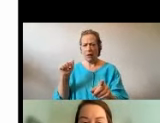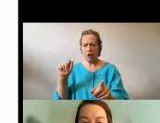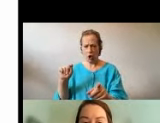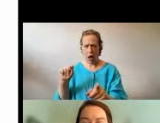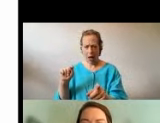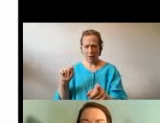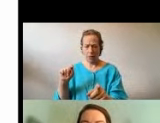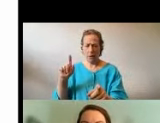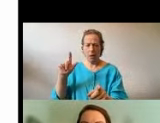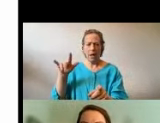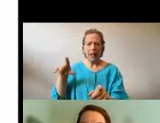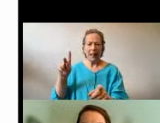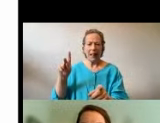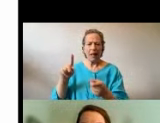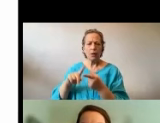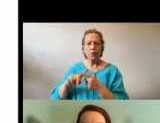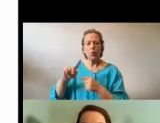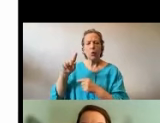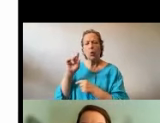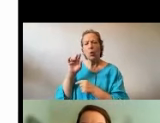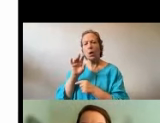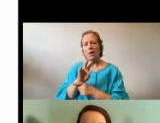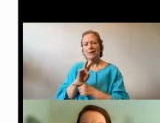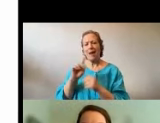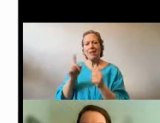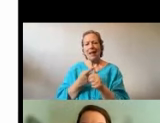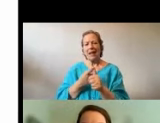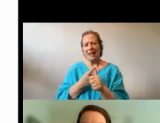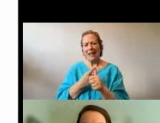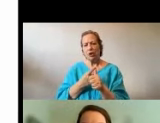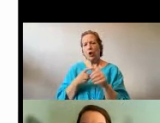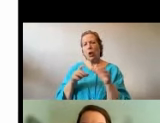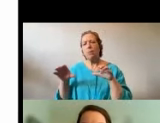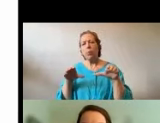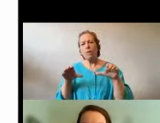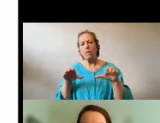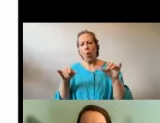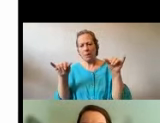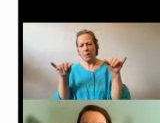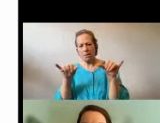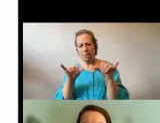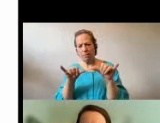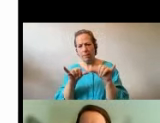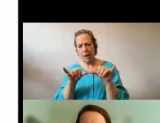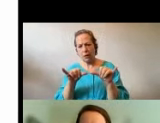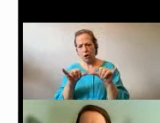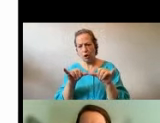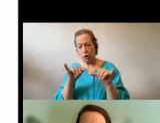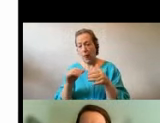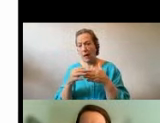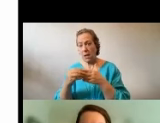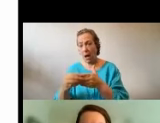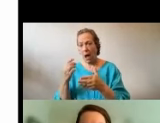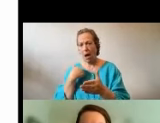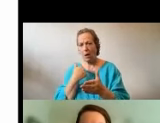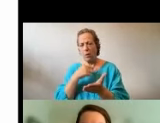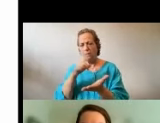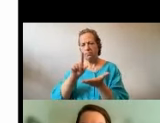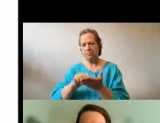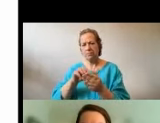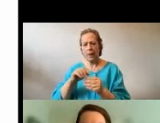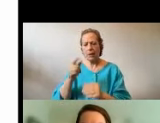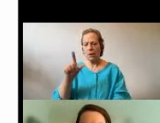to the 7 initial MLP performance measures and how to use them. That's the guide that NCMLP put out in 2016.